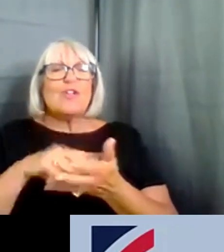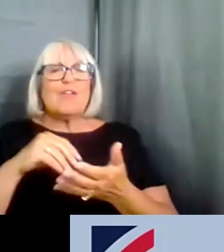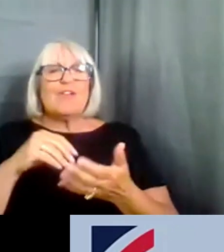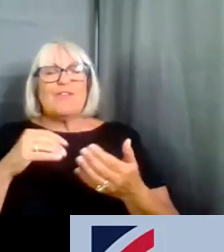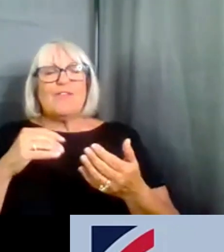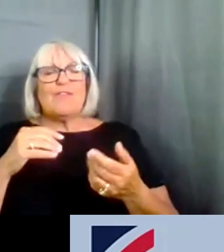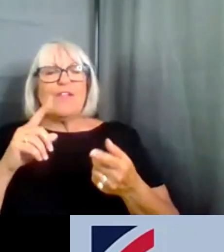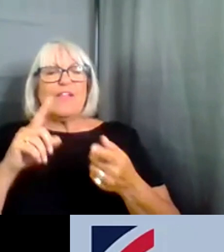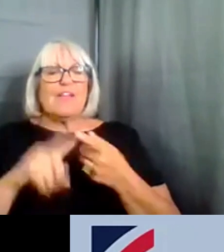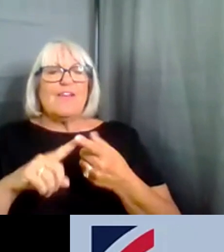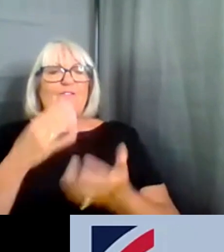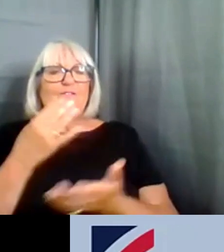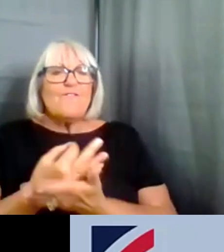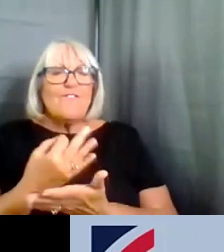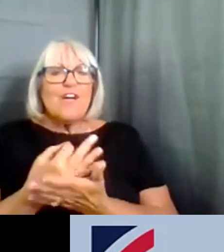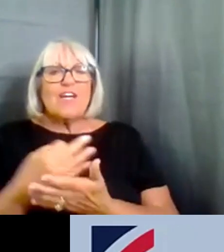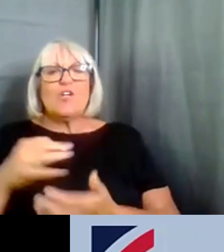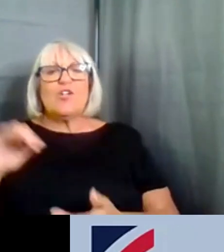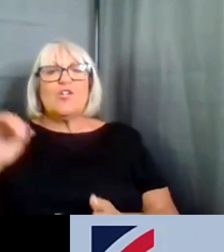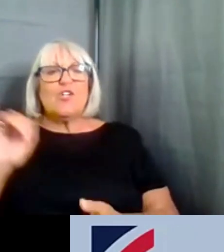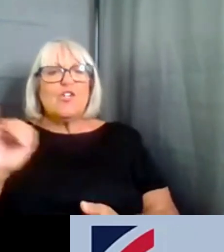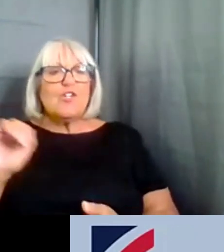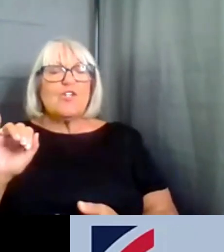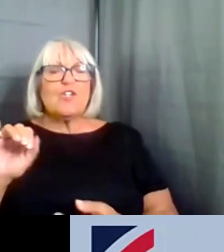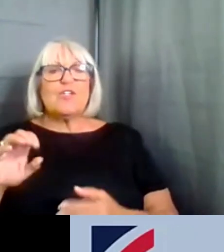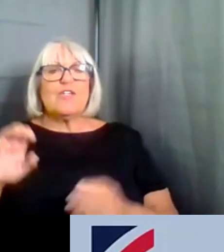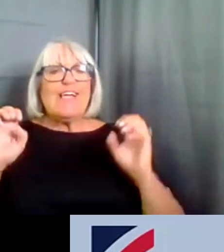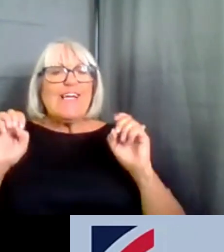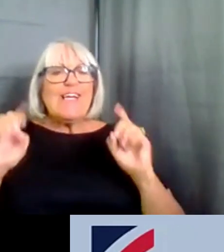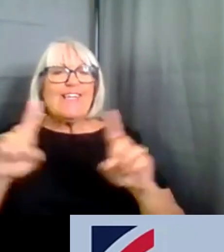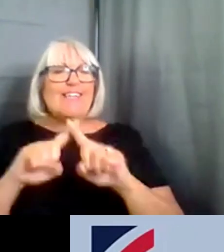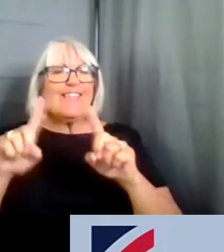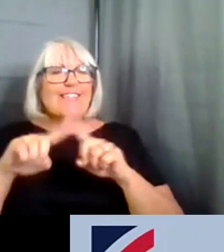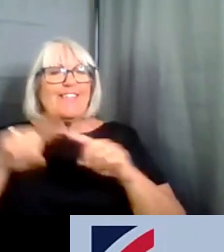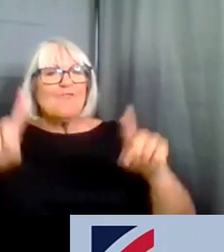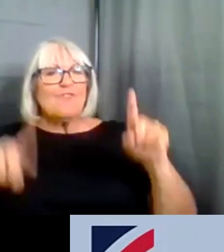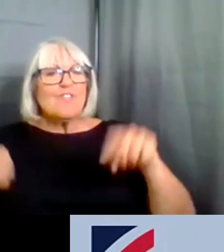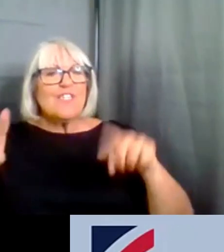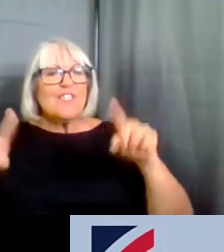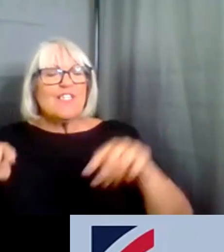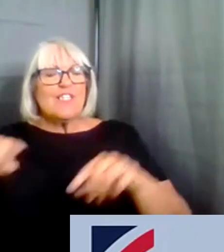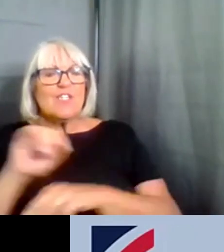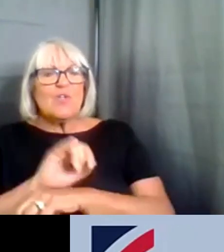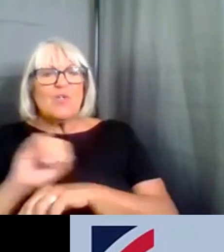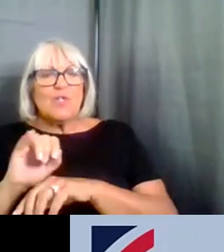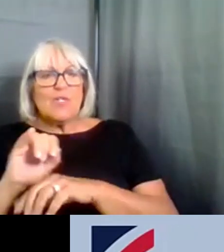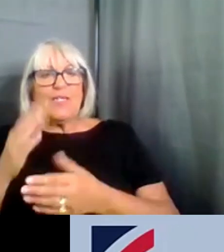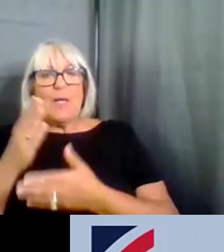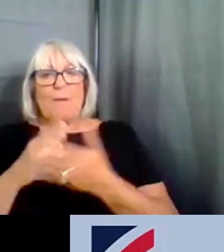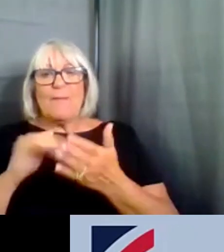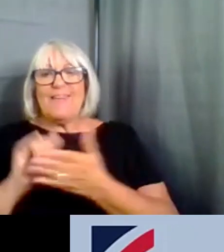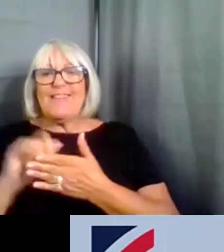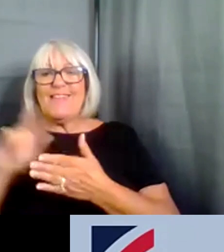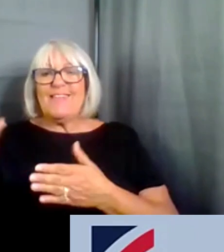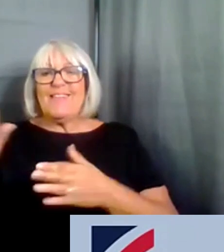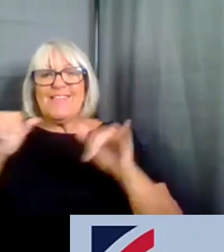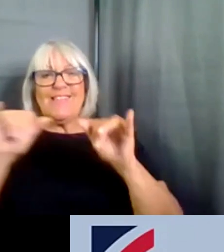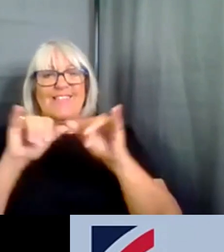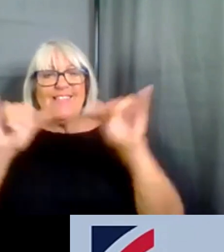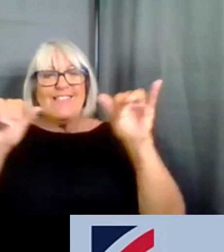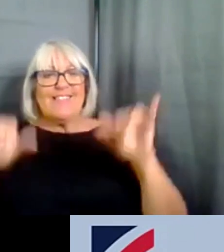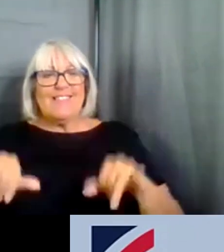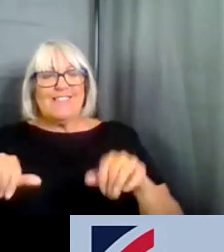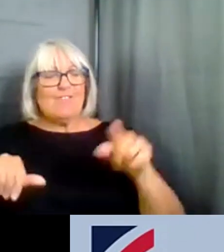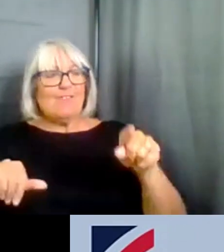industry or in education, other systems like that, some of the ways that apprenticeship structures are built that were